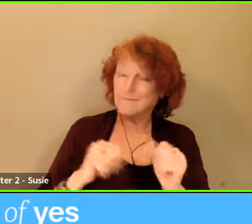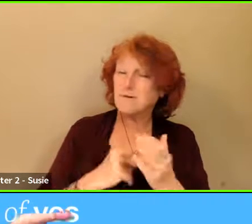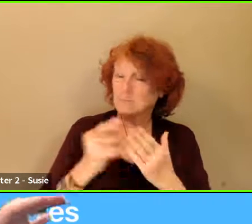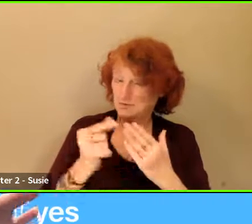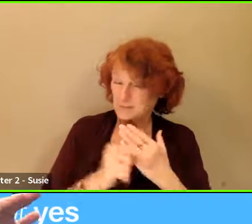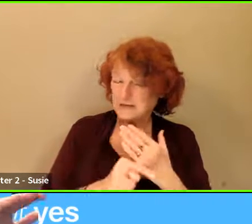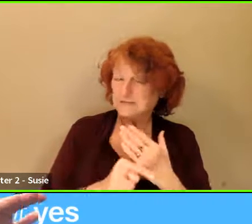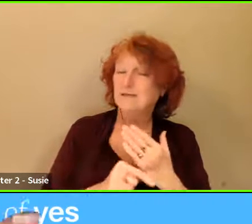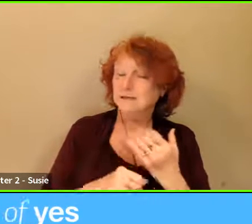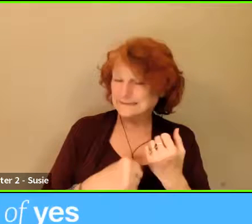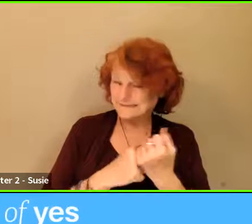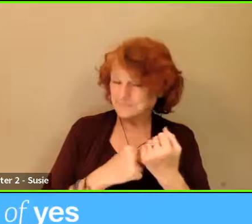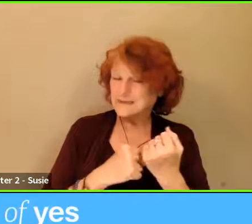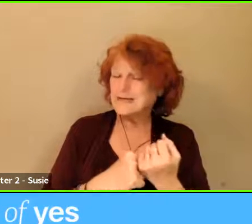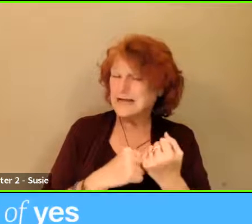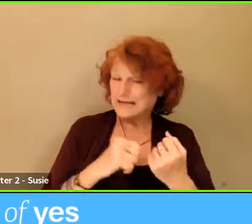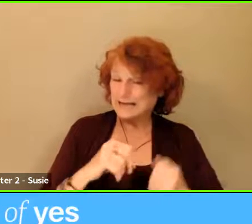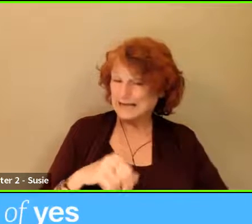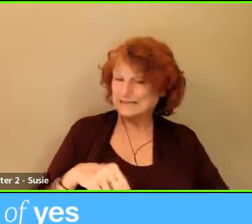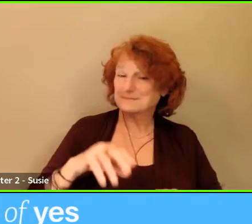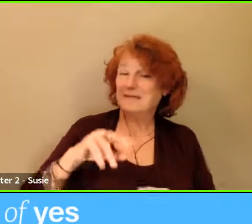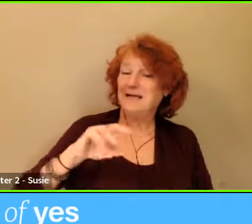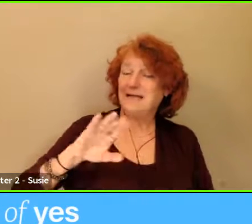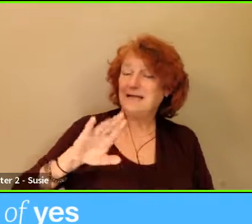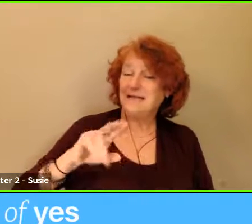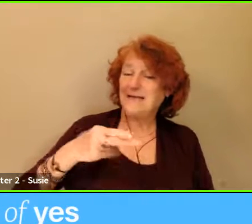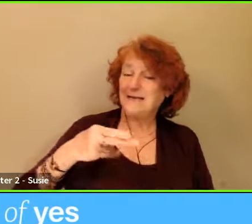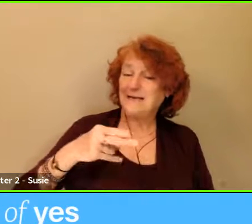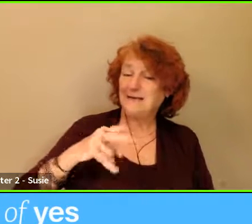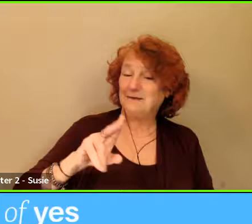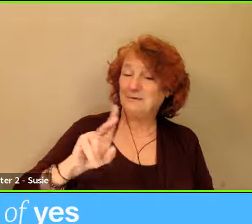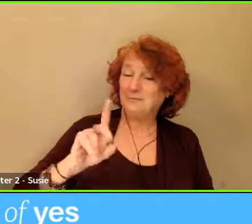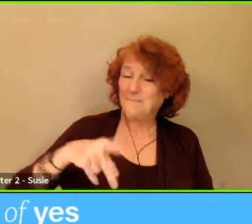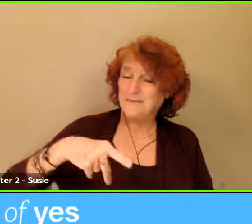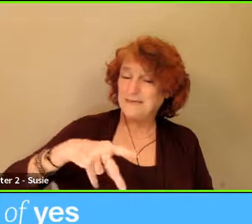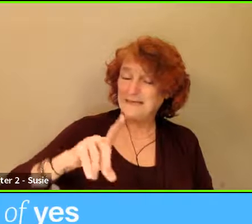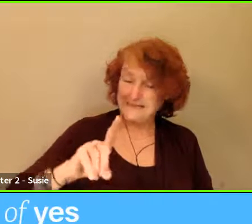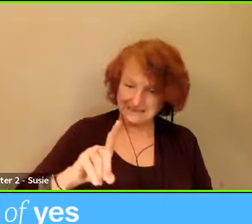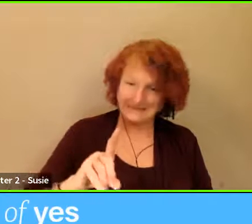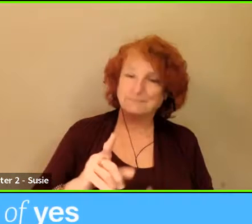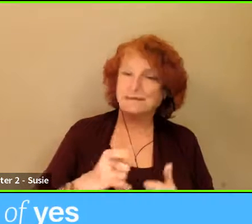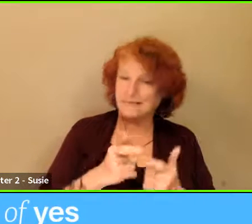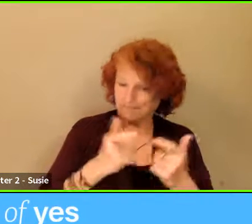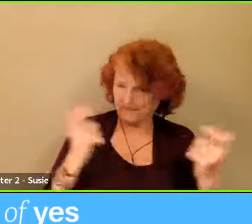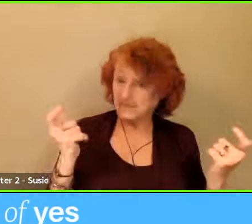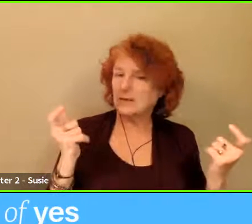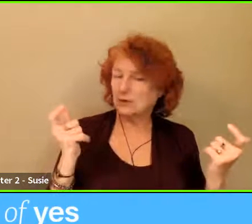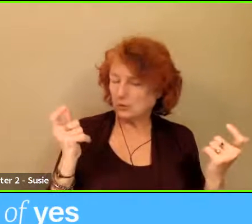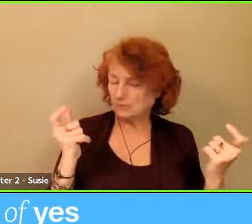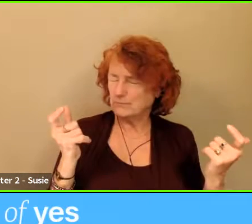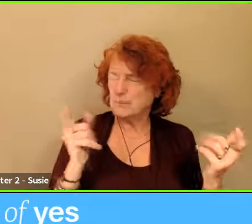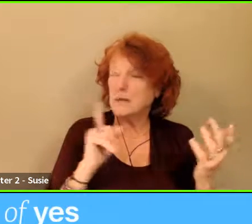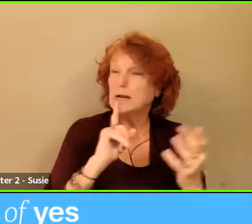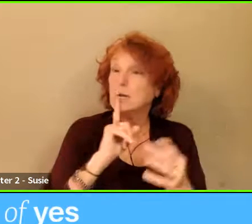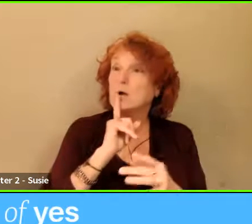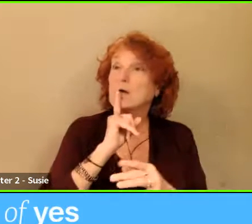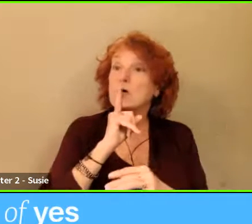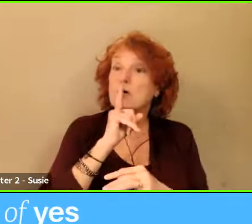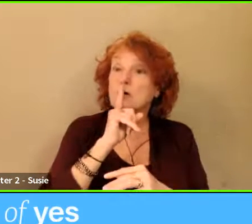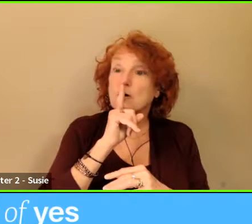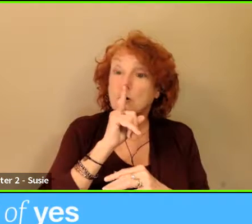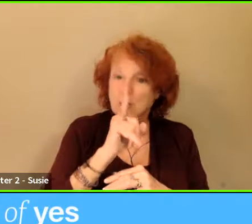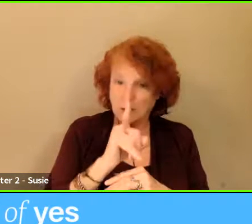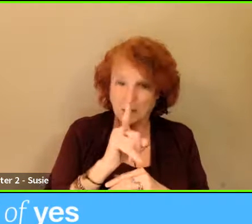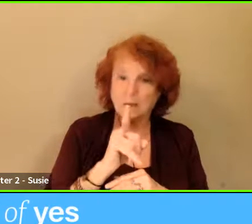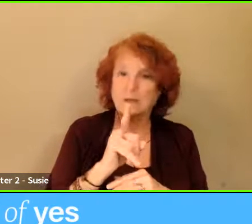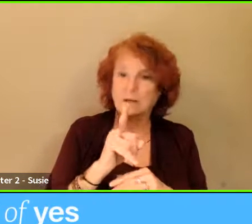HPD to be a little bigger across the full range of medium and high density districts. But it'll really produce a lot of